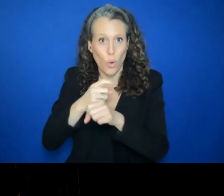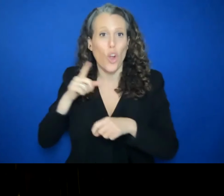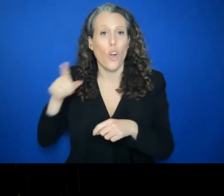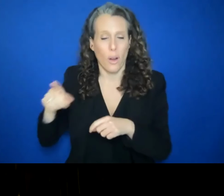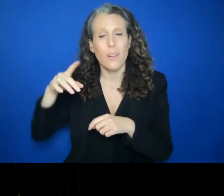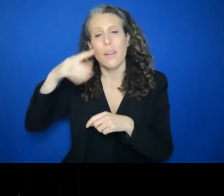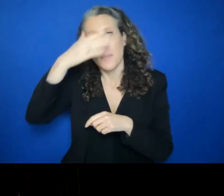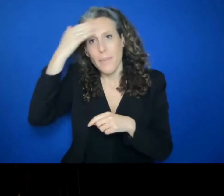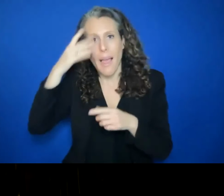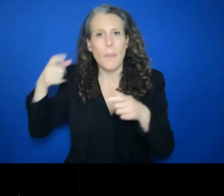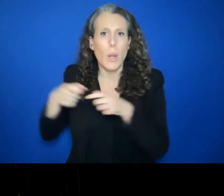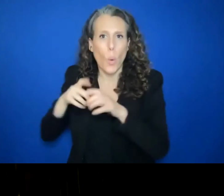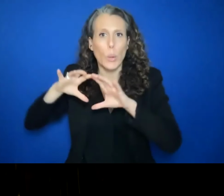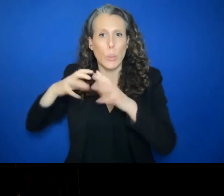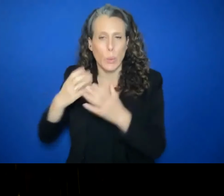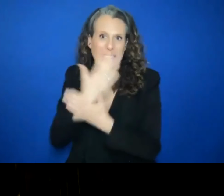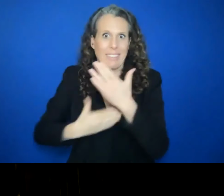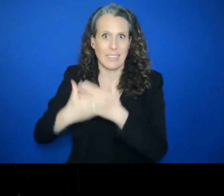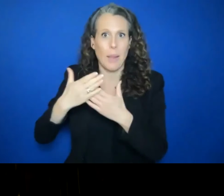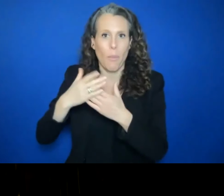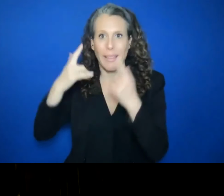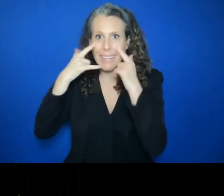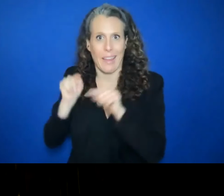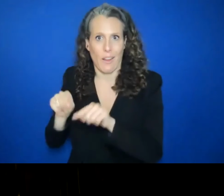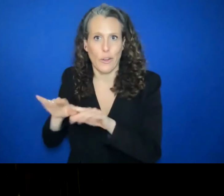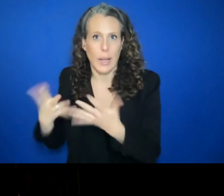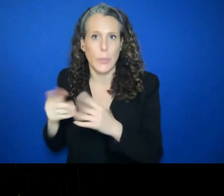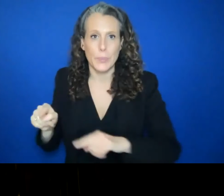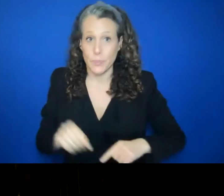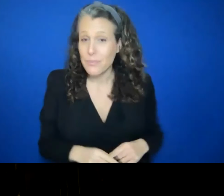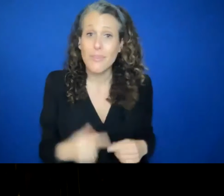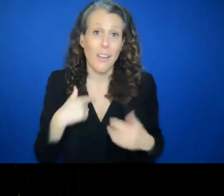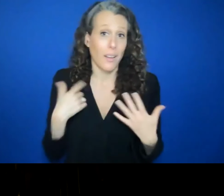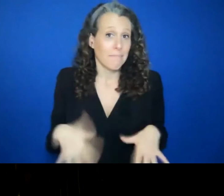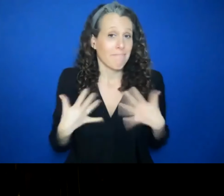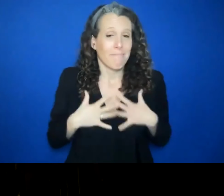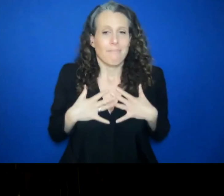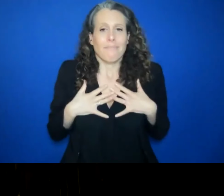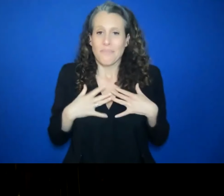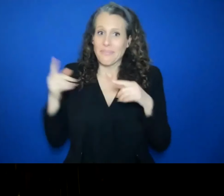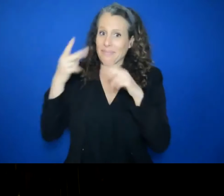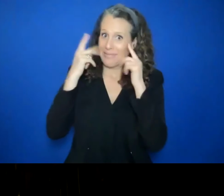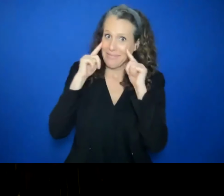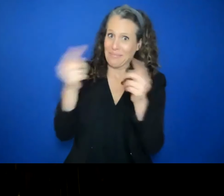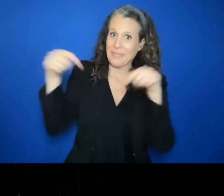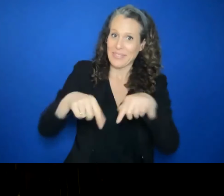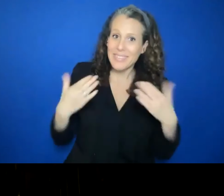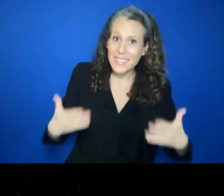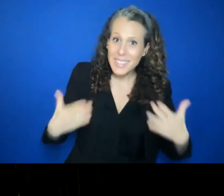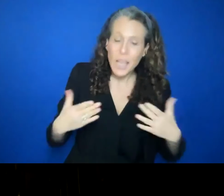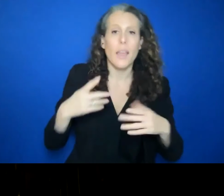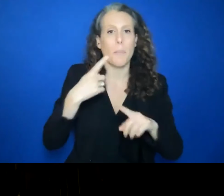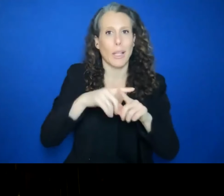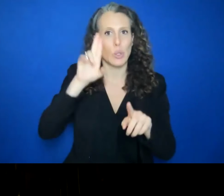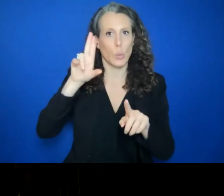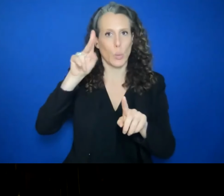and internationally. It's a particular pleasure to have Dr. Stewart here today and to give the UK